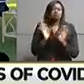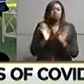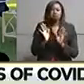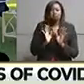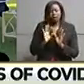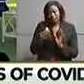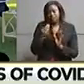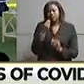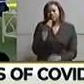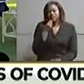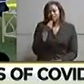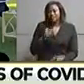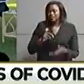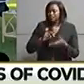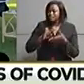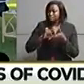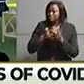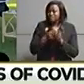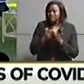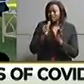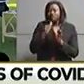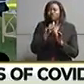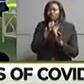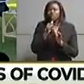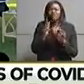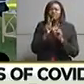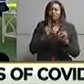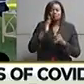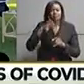which means he was not so bad off.